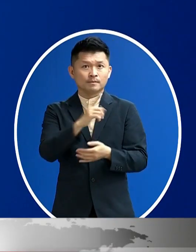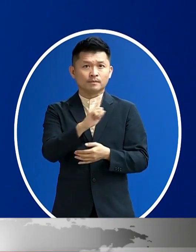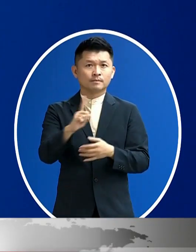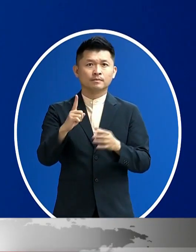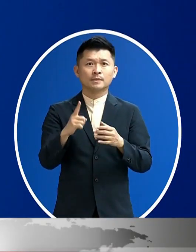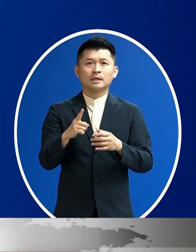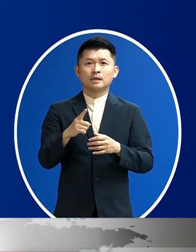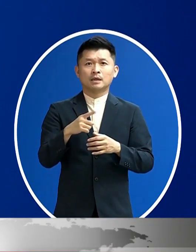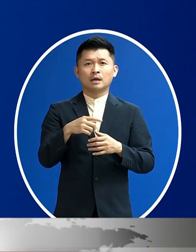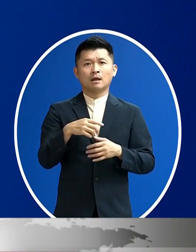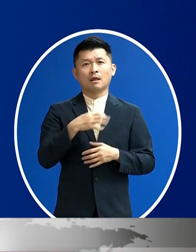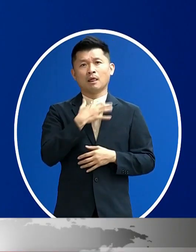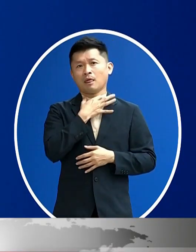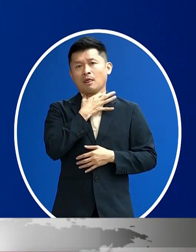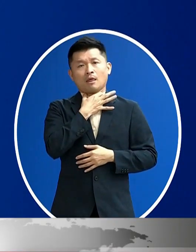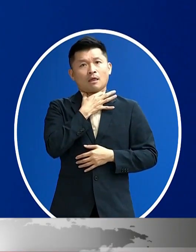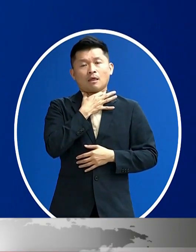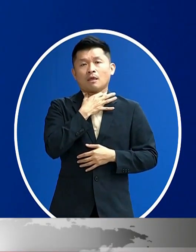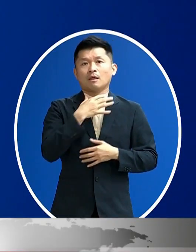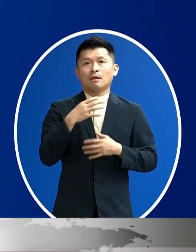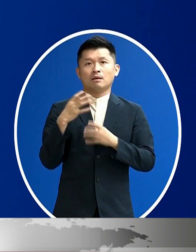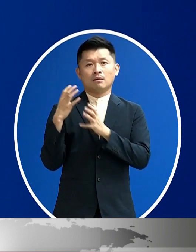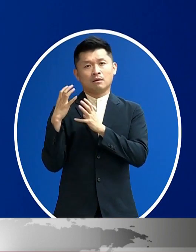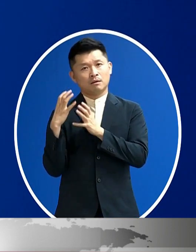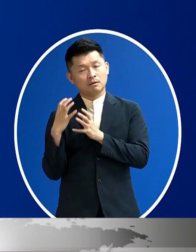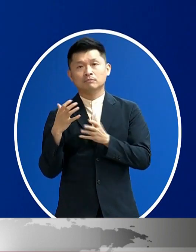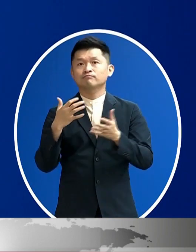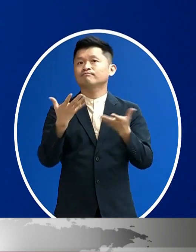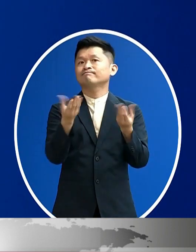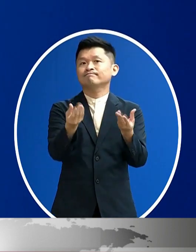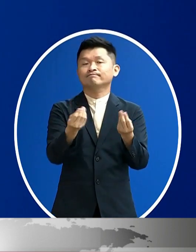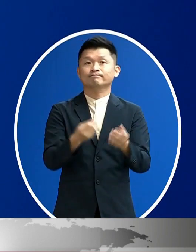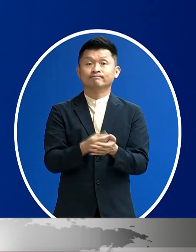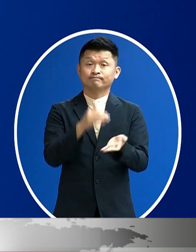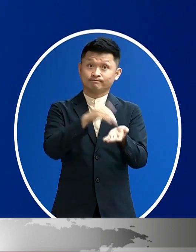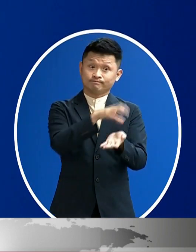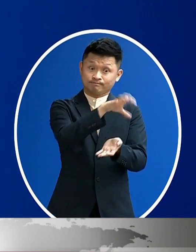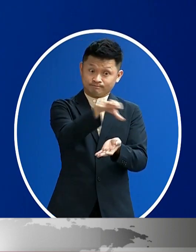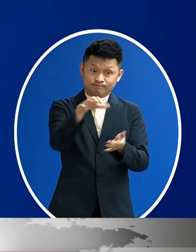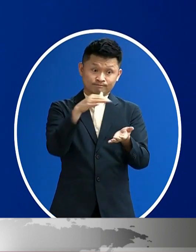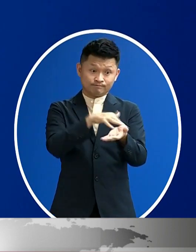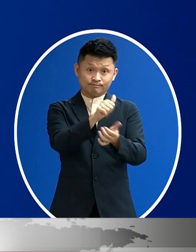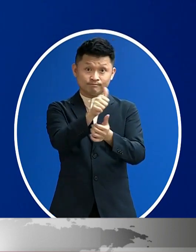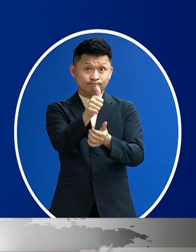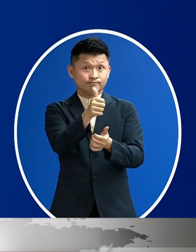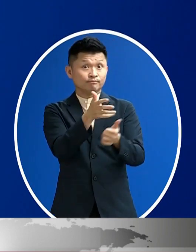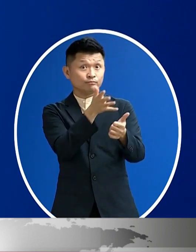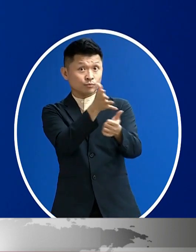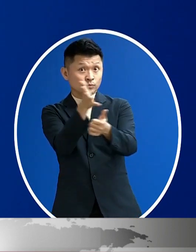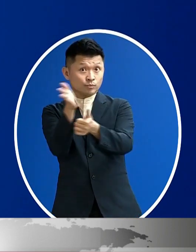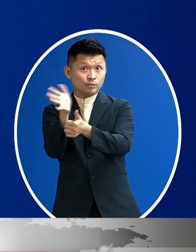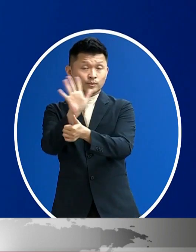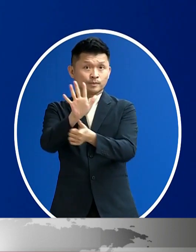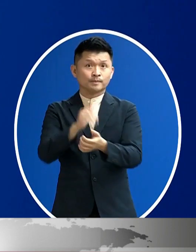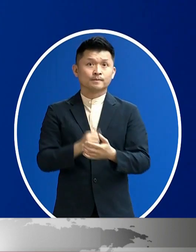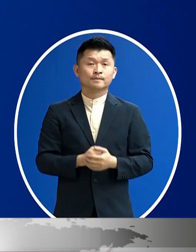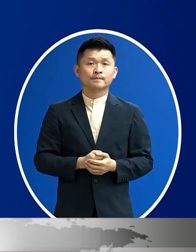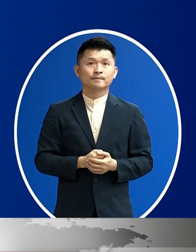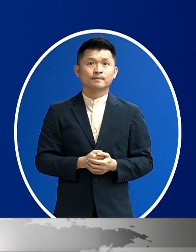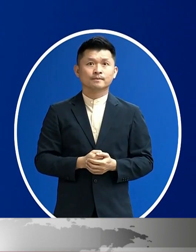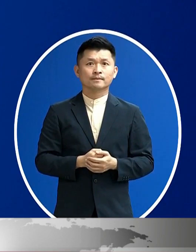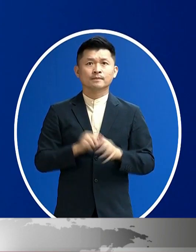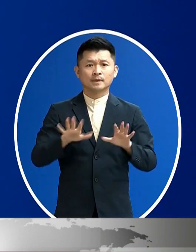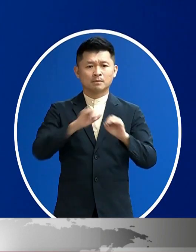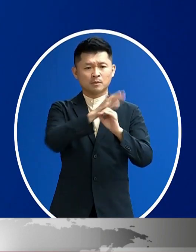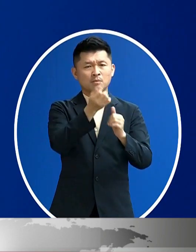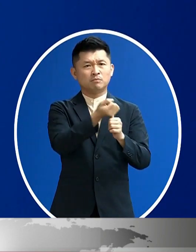Generally speaking, our medical capacity is not quite at the brink of collapse. We never said it was like that it's very crowded outside emergency